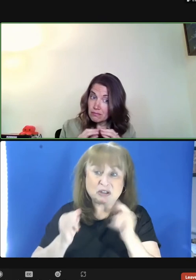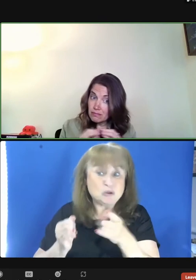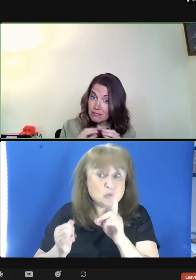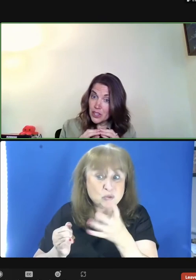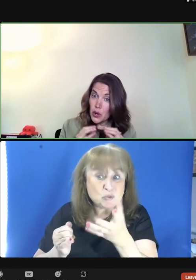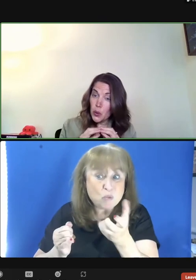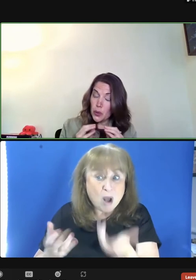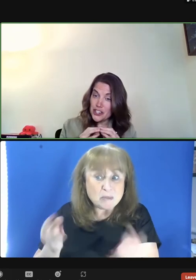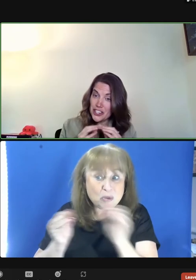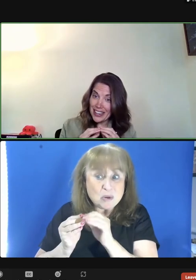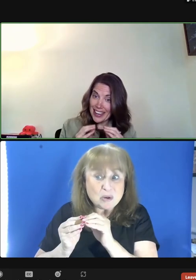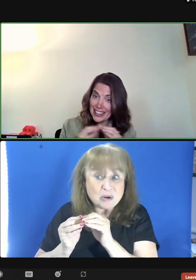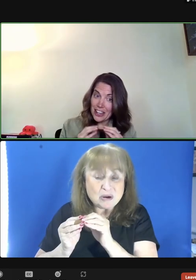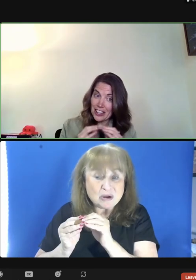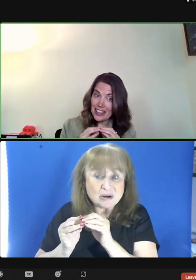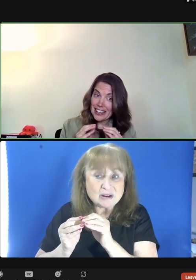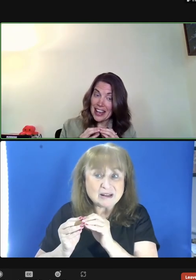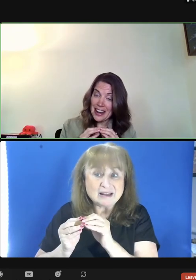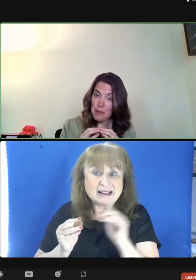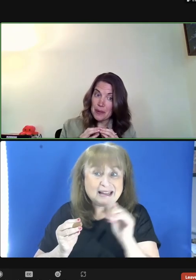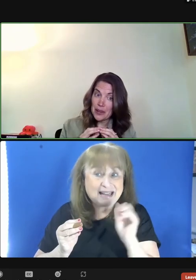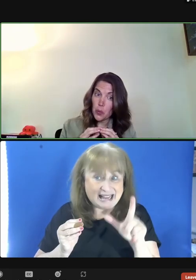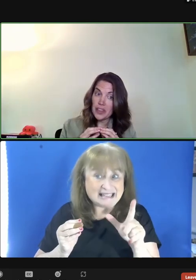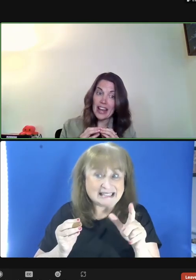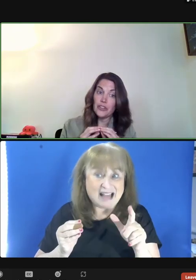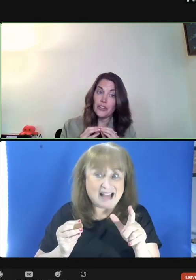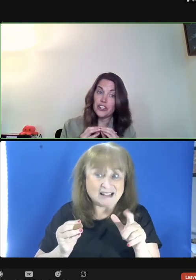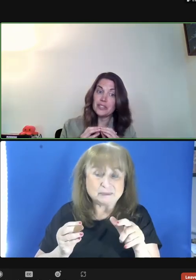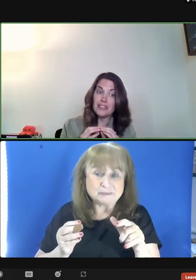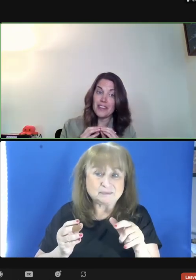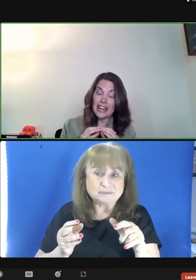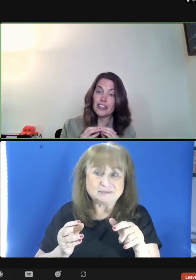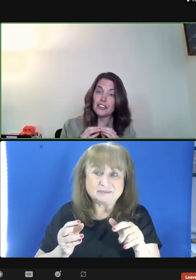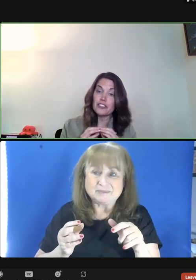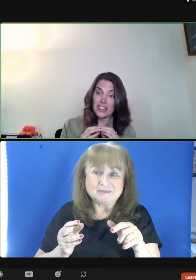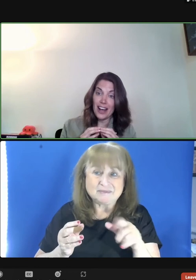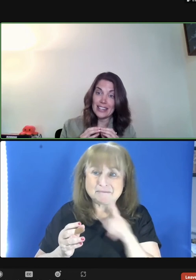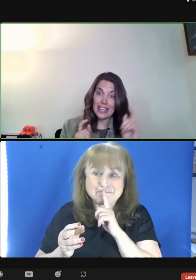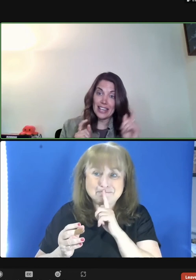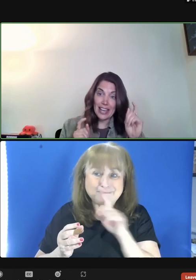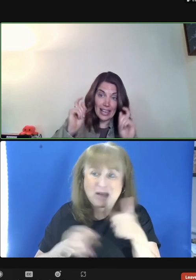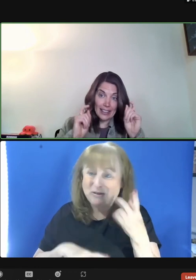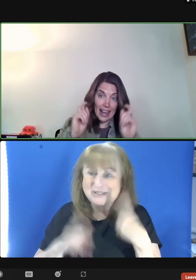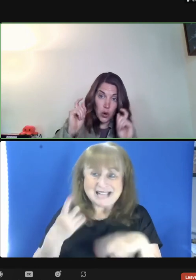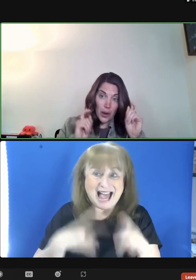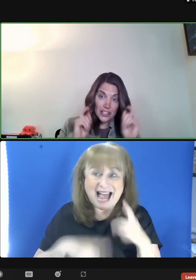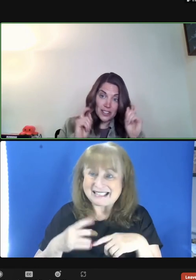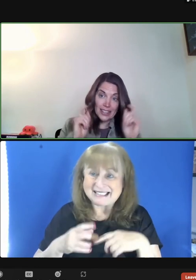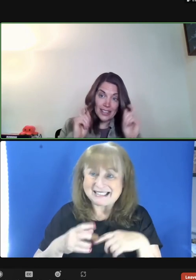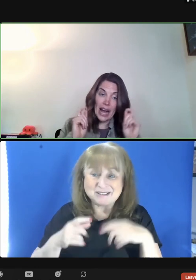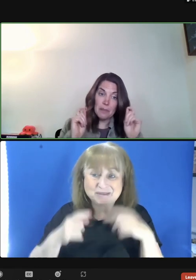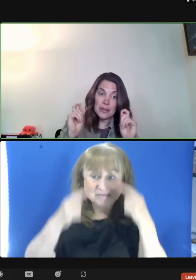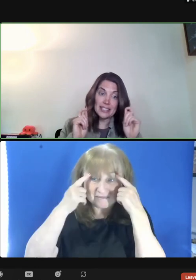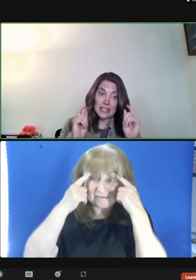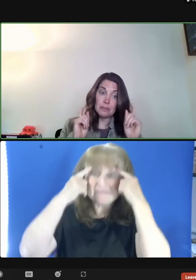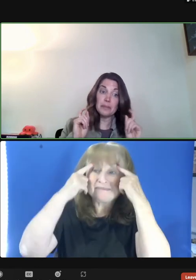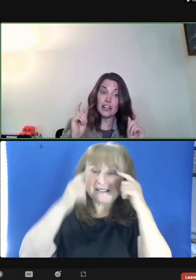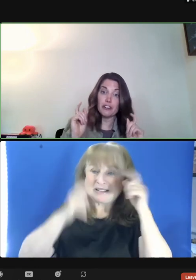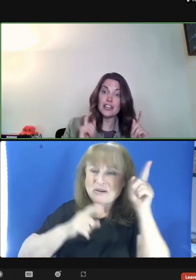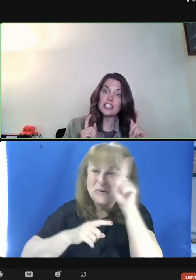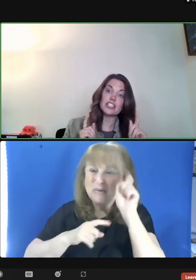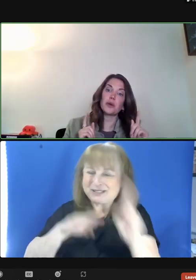more? Which in ASL can happen without the use of any other signs. That question can